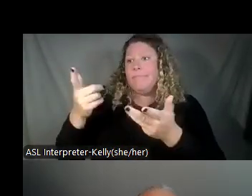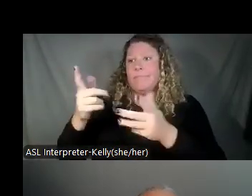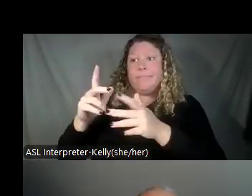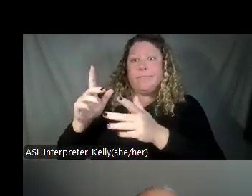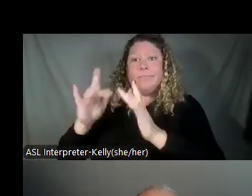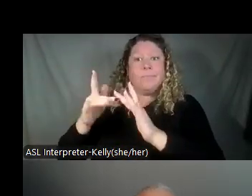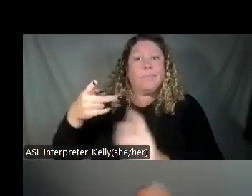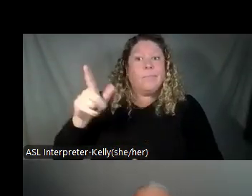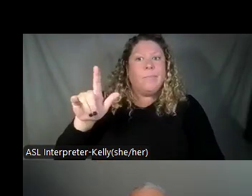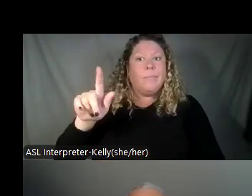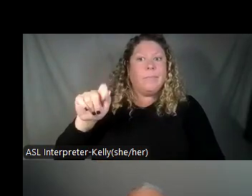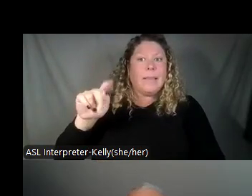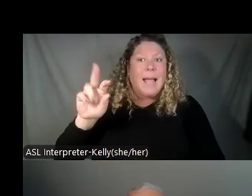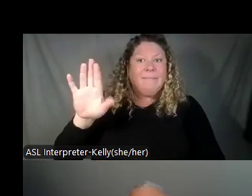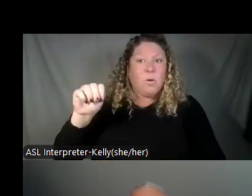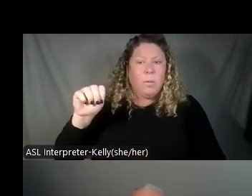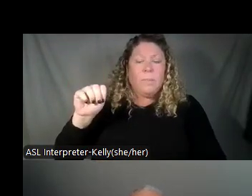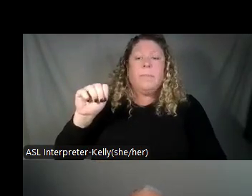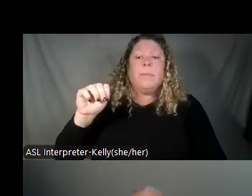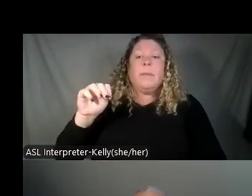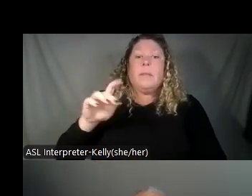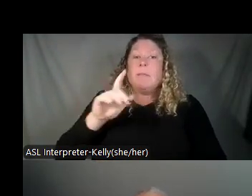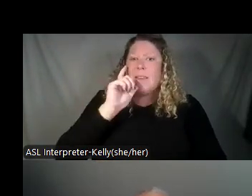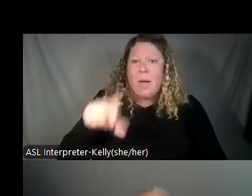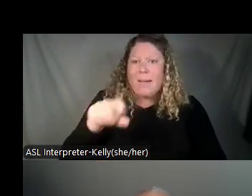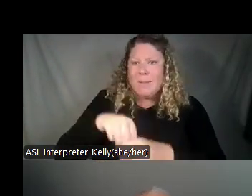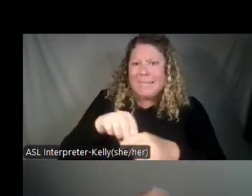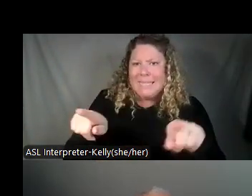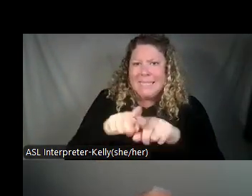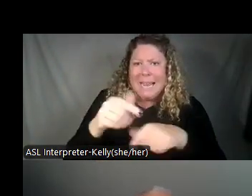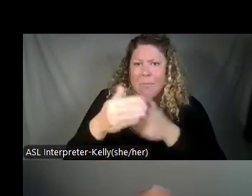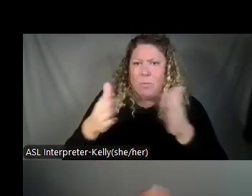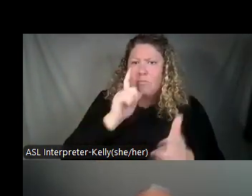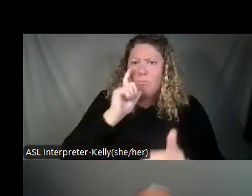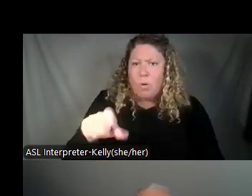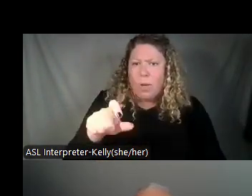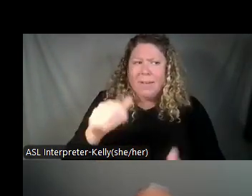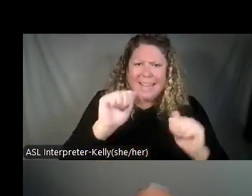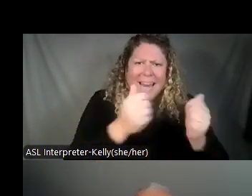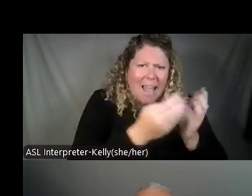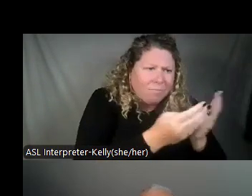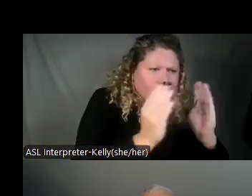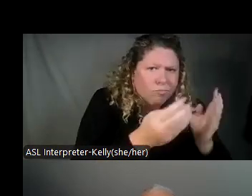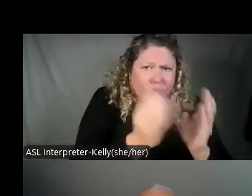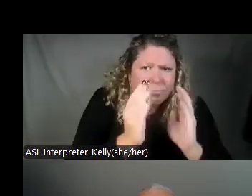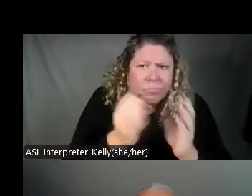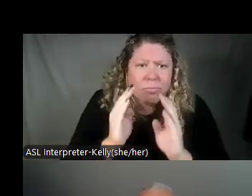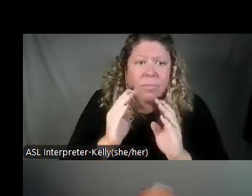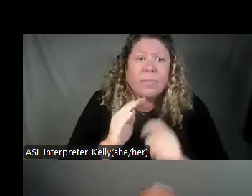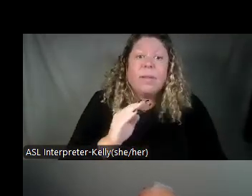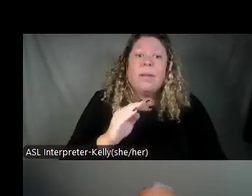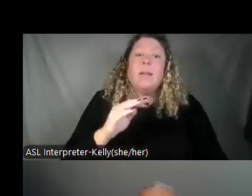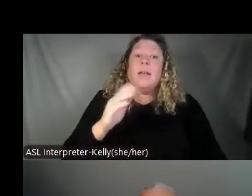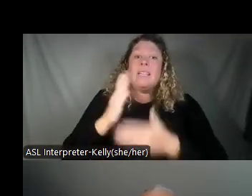they are connected. They don't necessarily have to be in the same room. There's minimal distractions, which with some